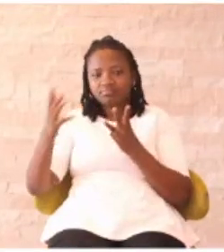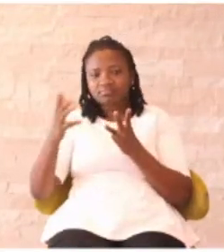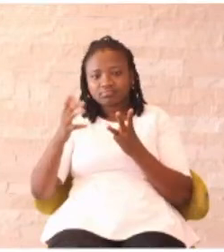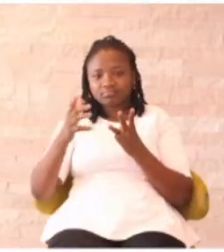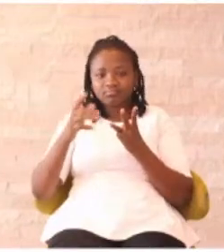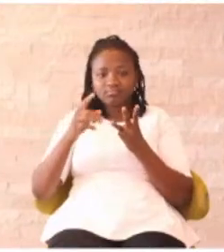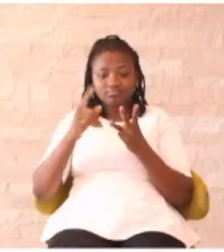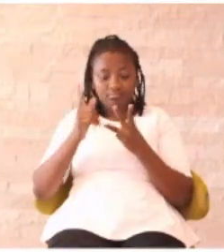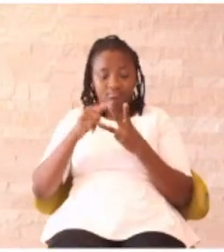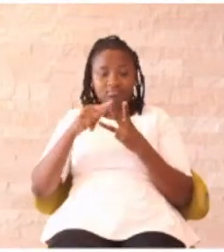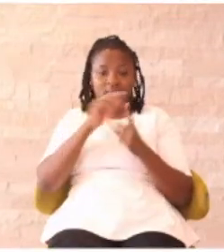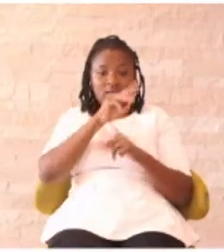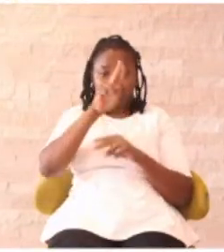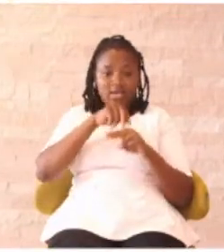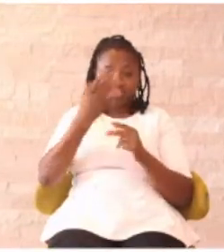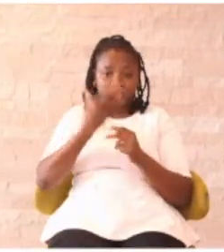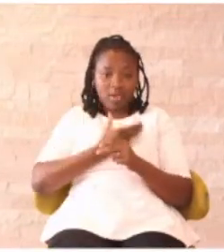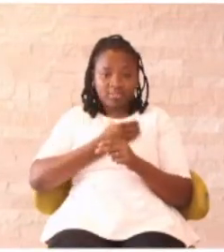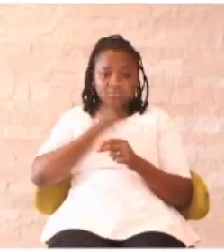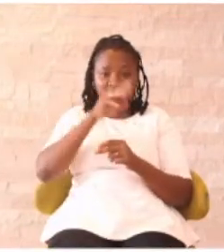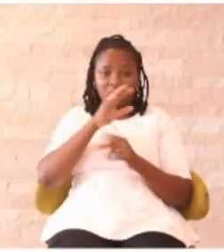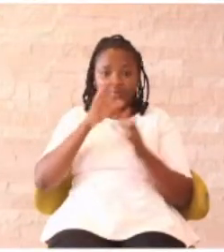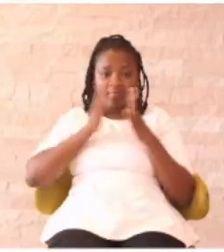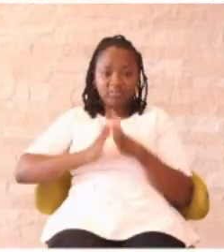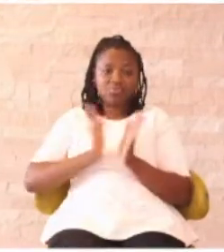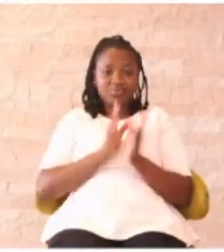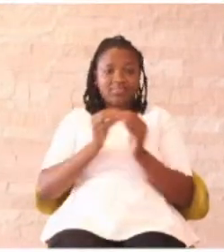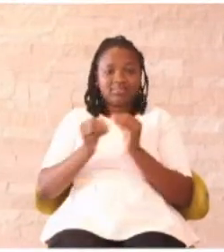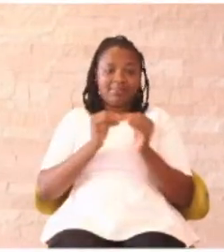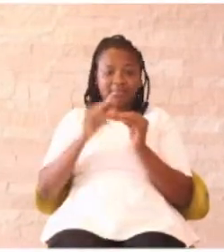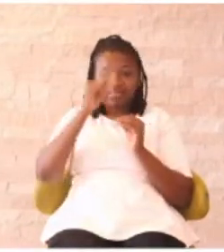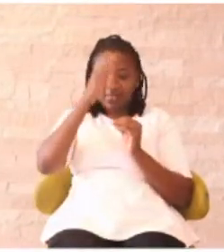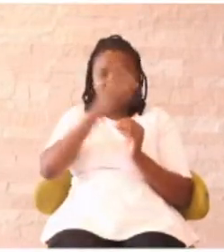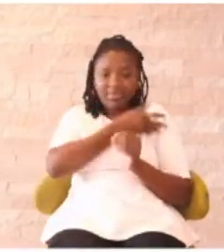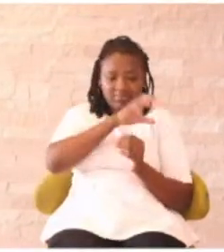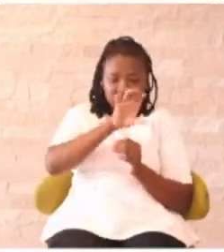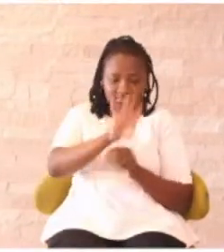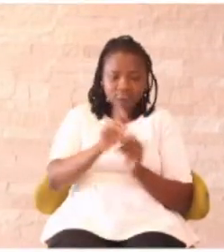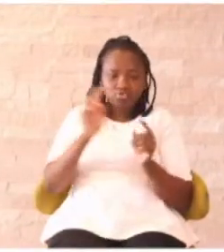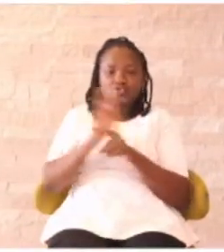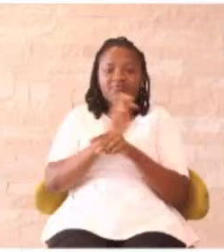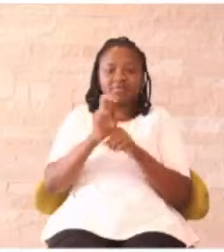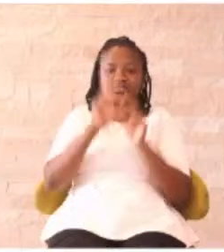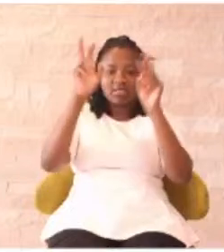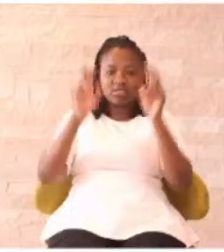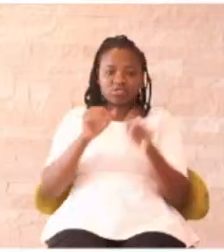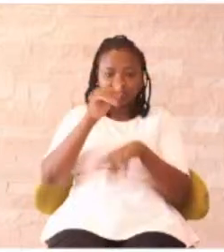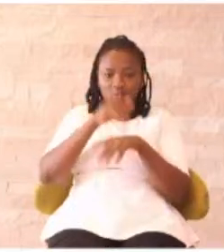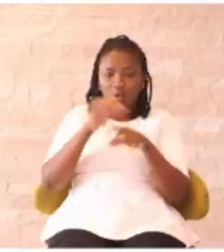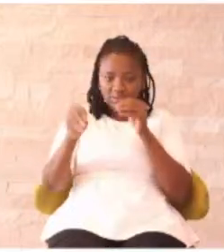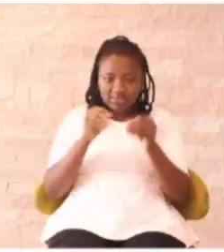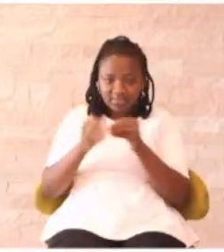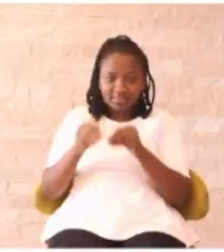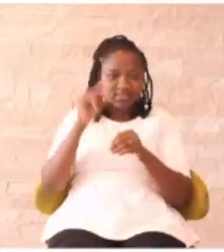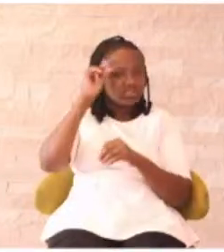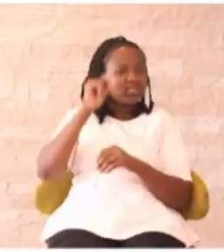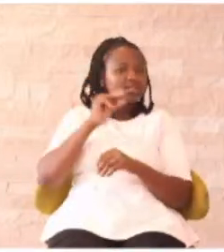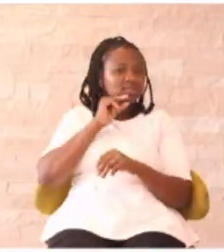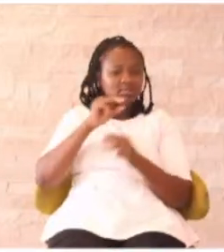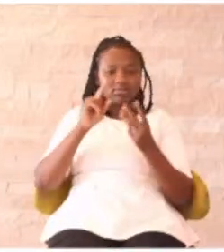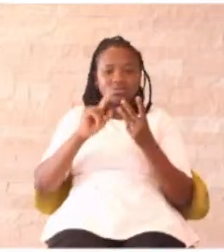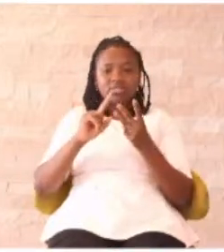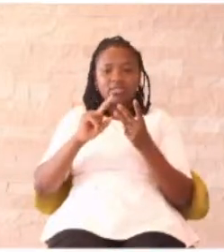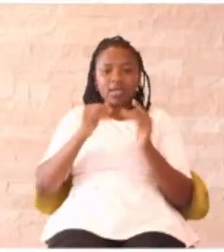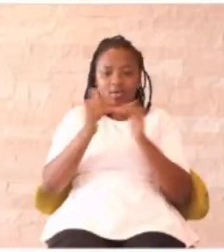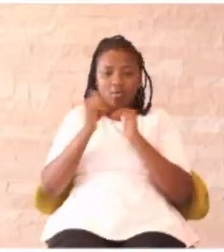is the state agency mandated to oversee issues around disability. The National Gender Equality